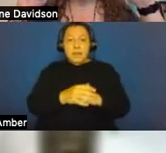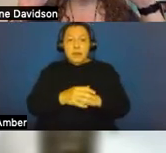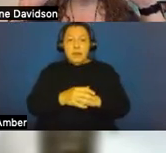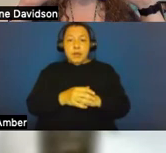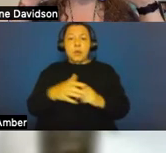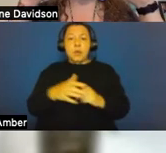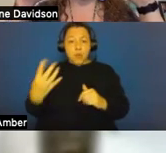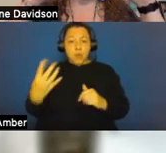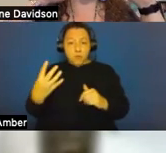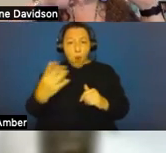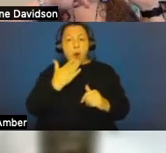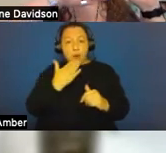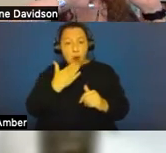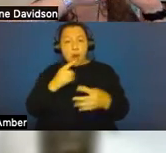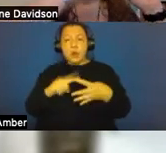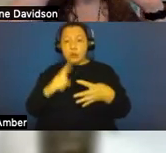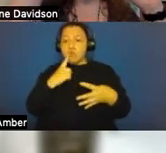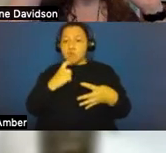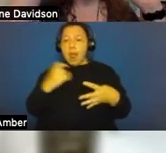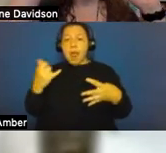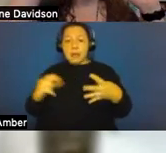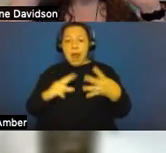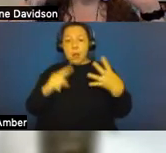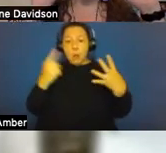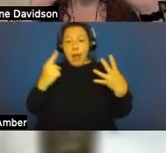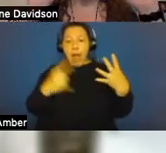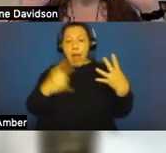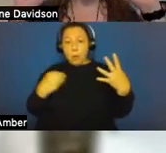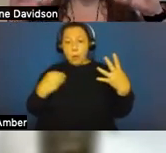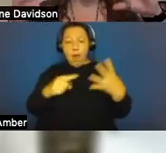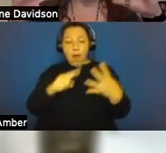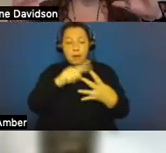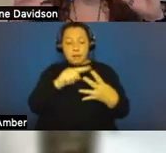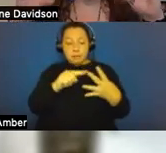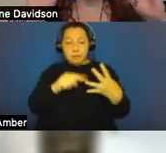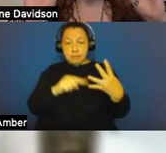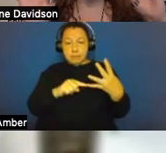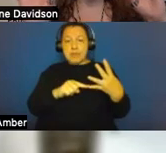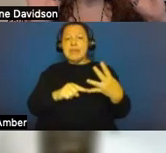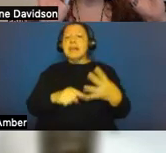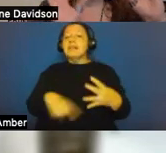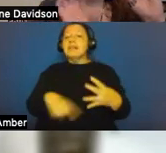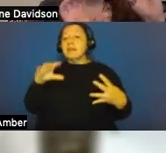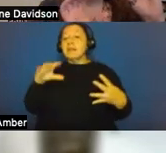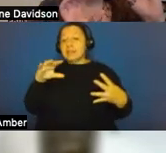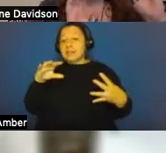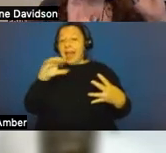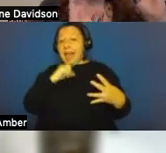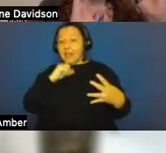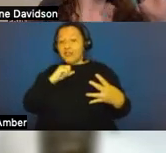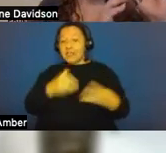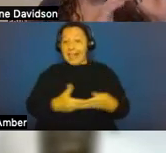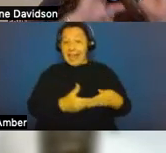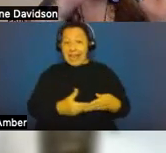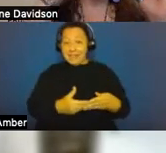4 colors, so red, yellow, black, and white. There is the ages, an infant, a young